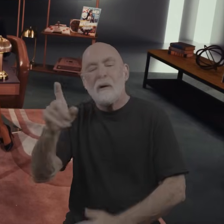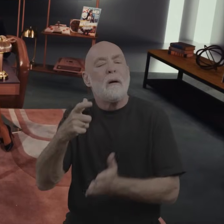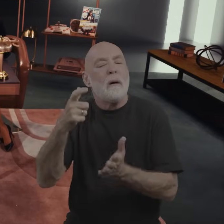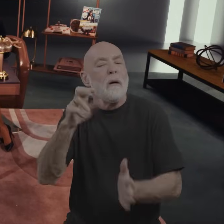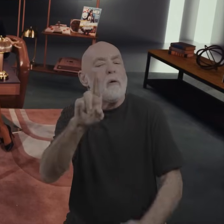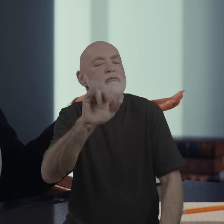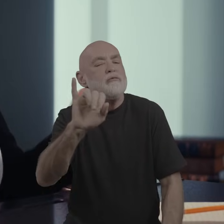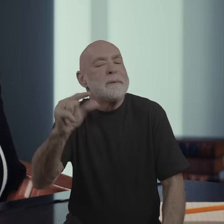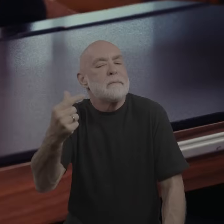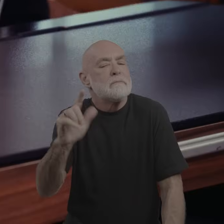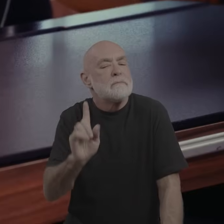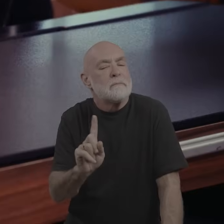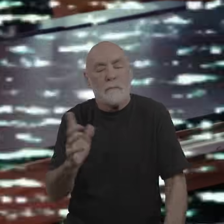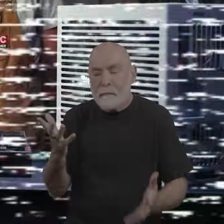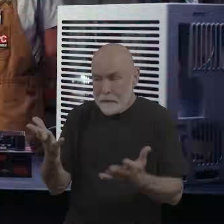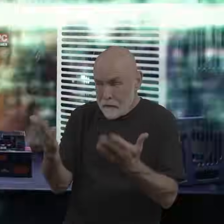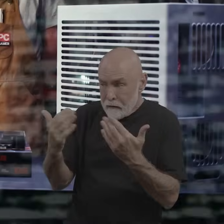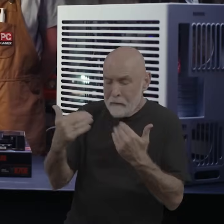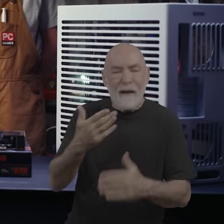the rig.